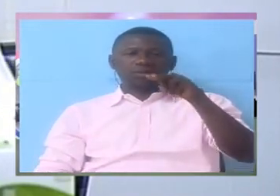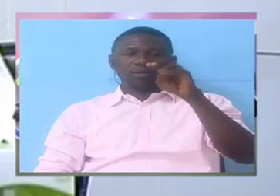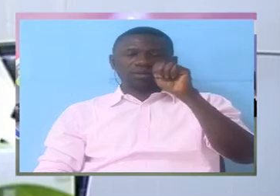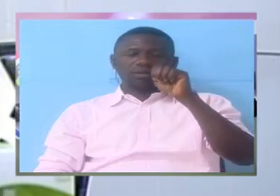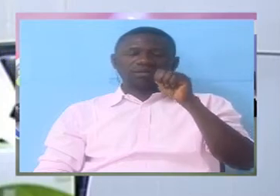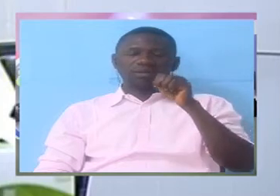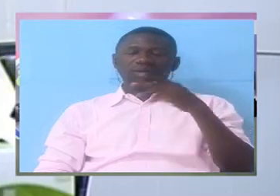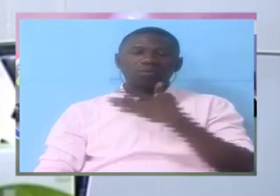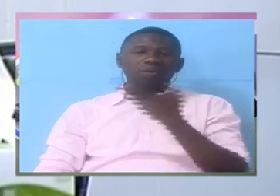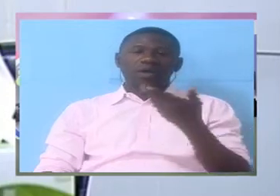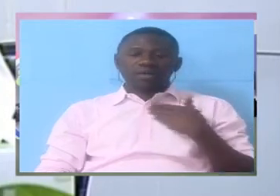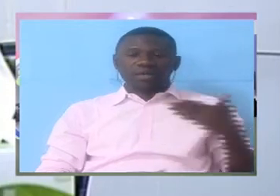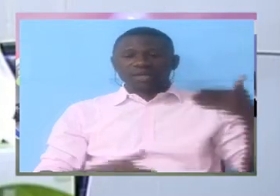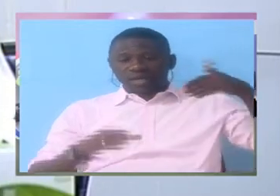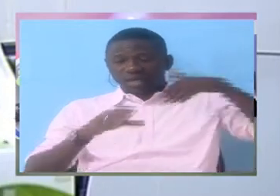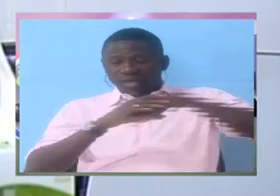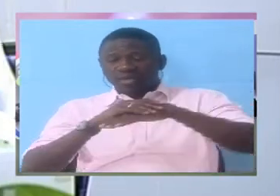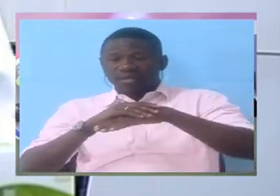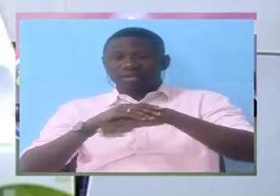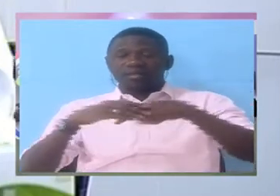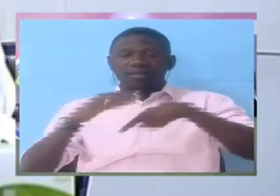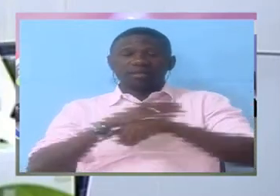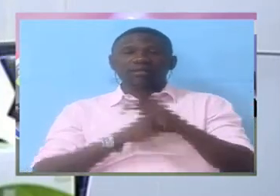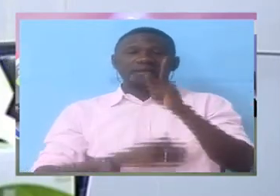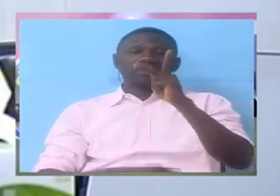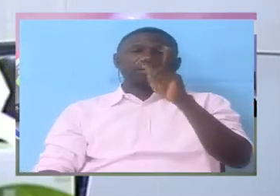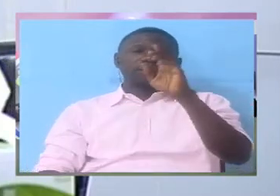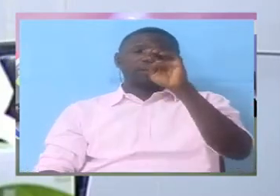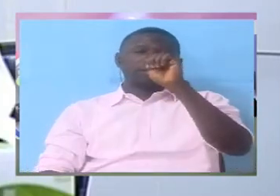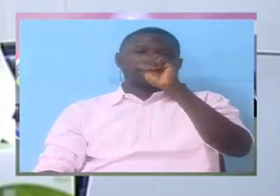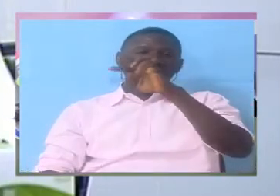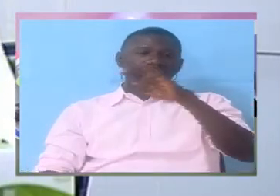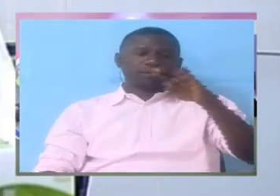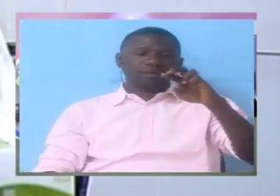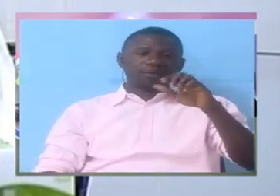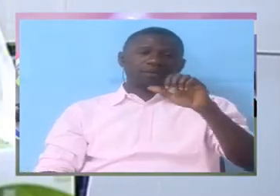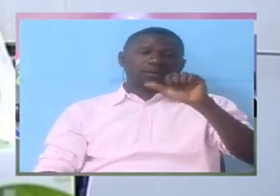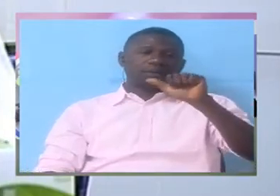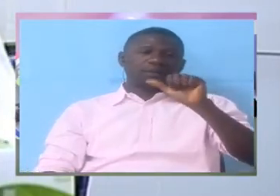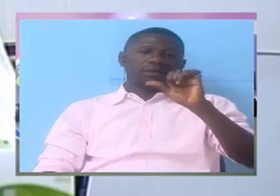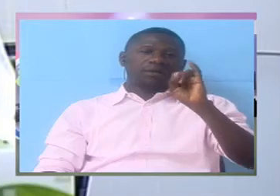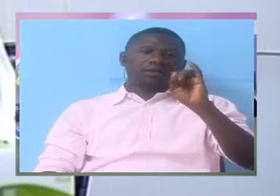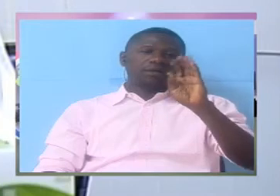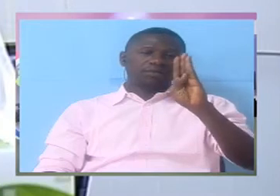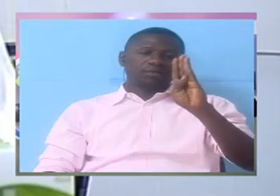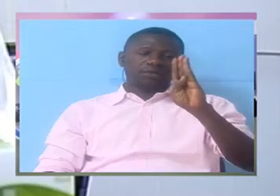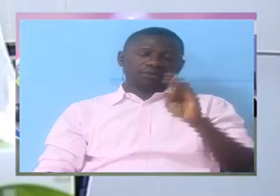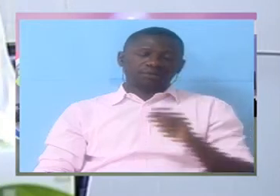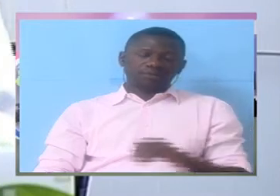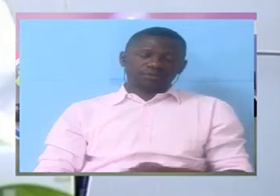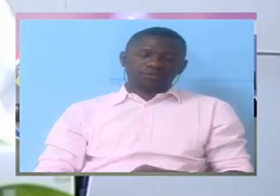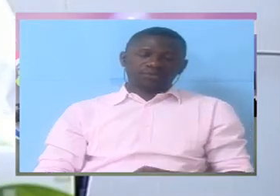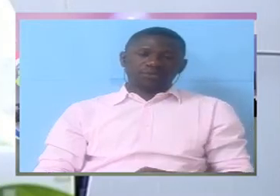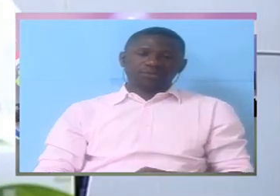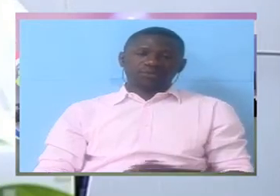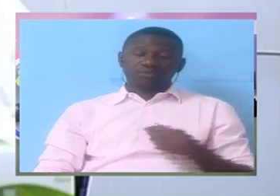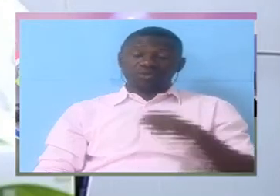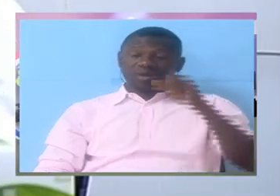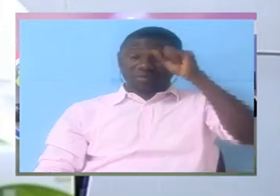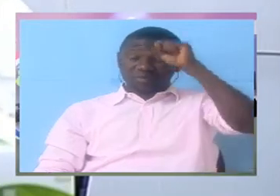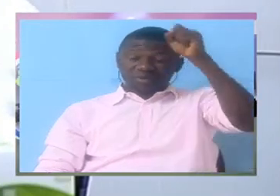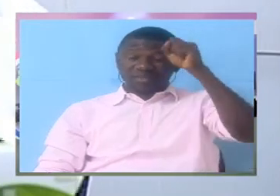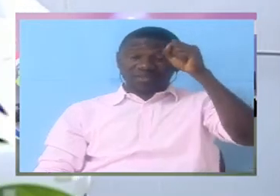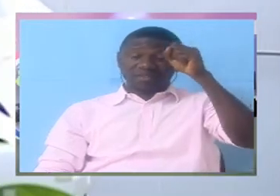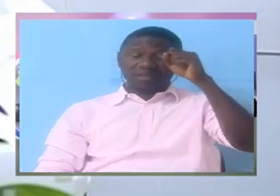ndani njela la kanani ker ayib ma famala. So it was a concern to the president. Ando anata ke president ngoy deun ku bati. So he said, who